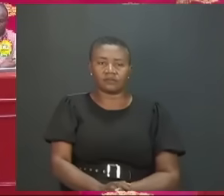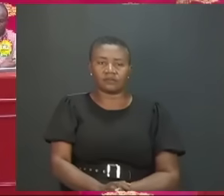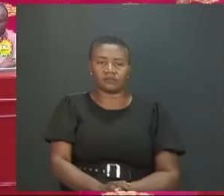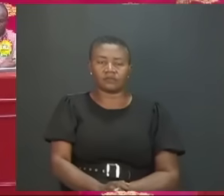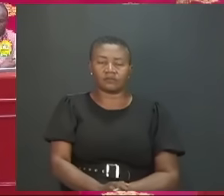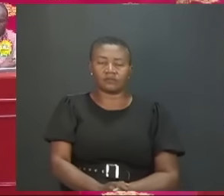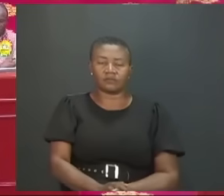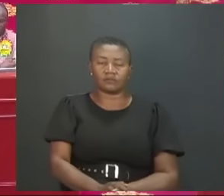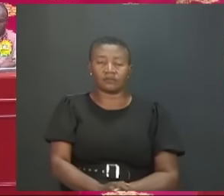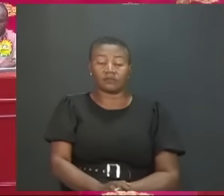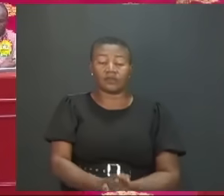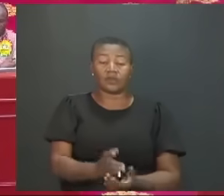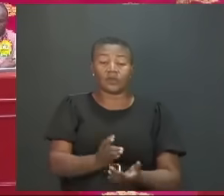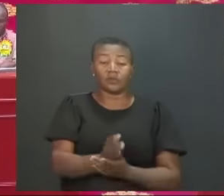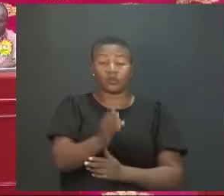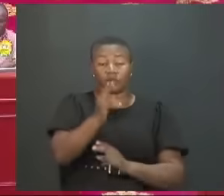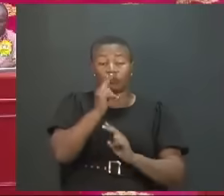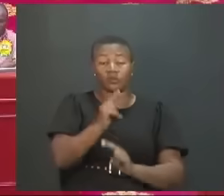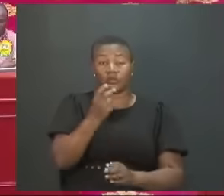Right, Honorable Speaker.